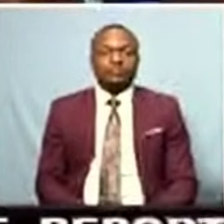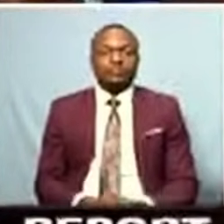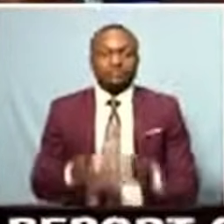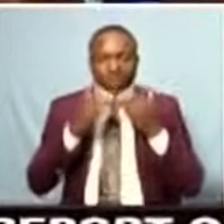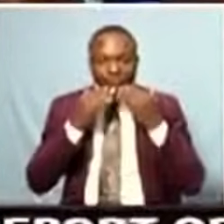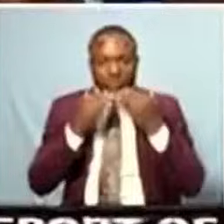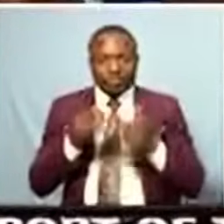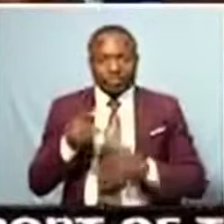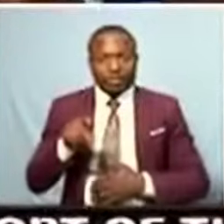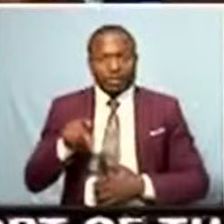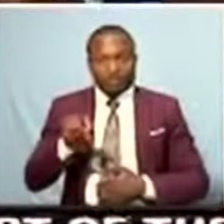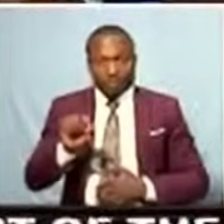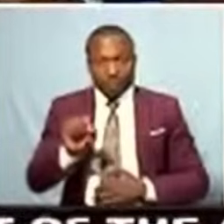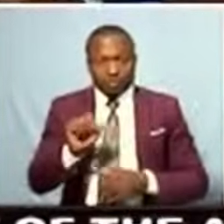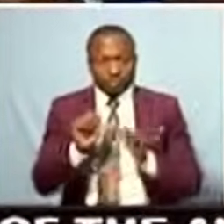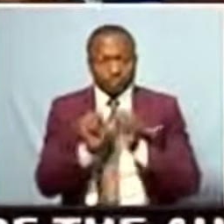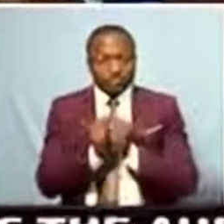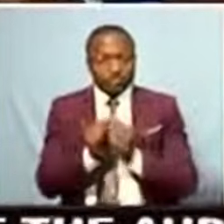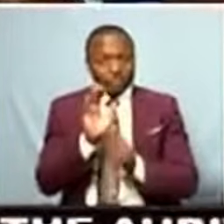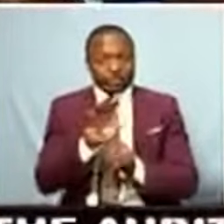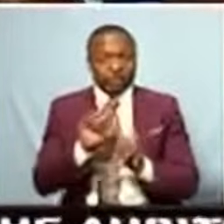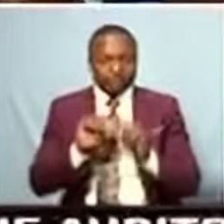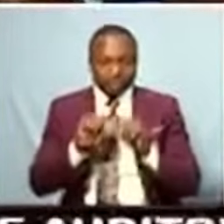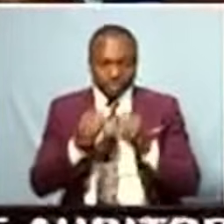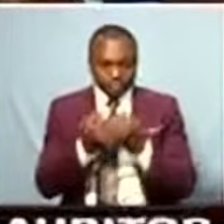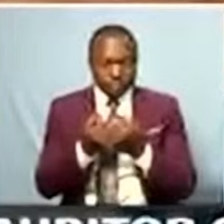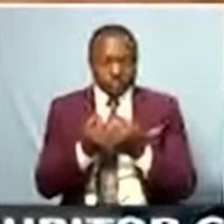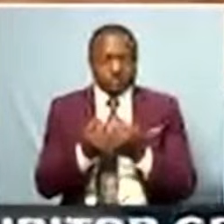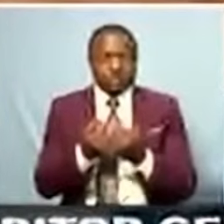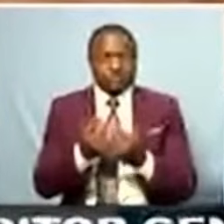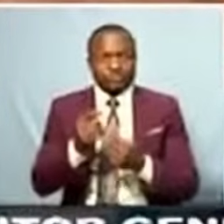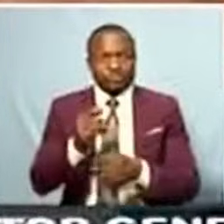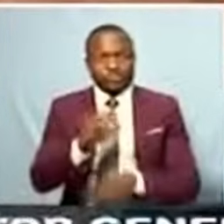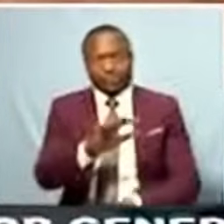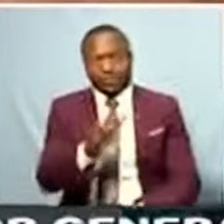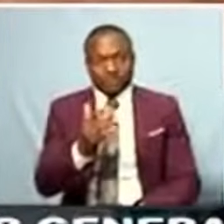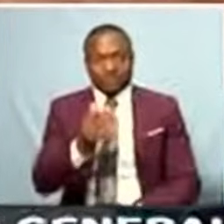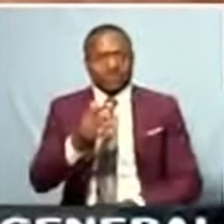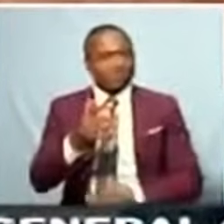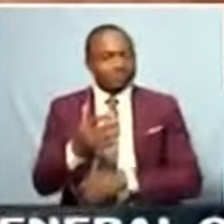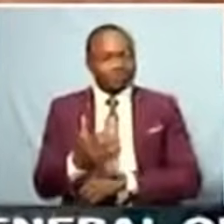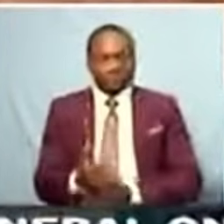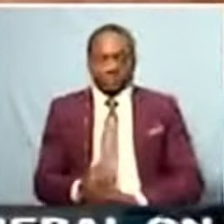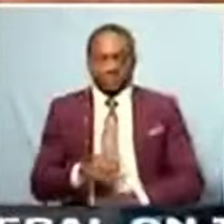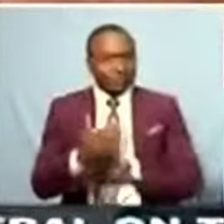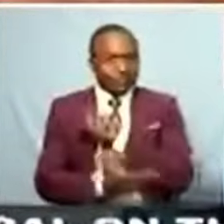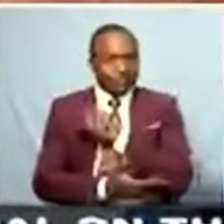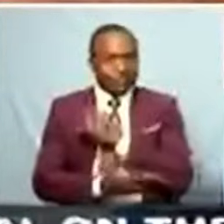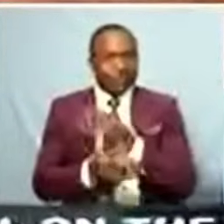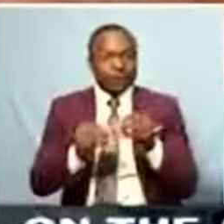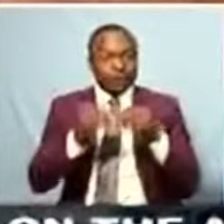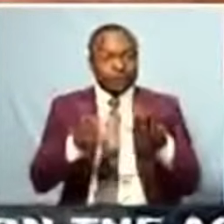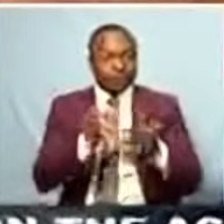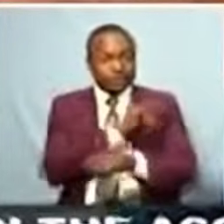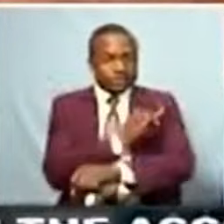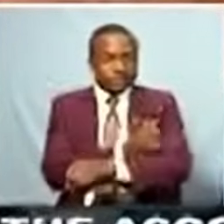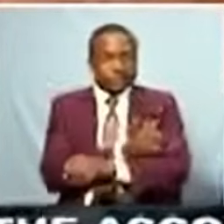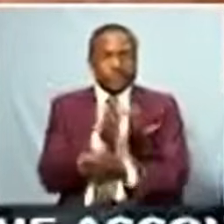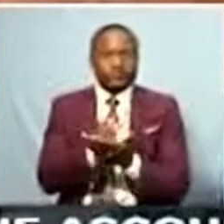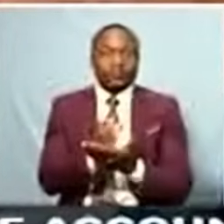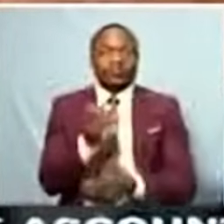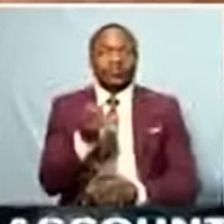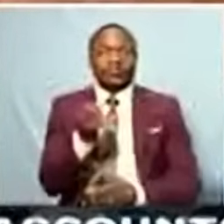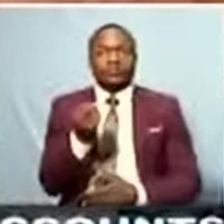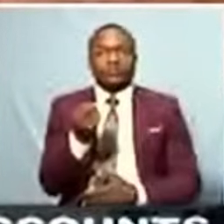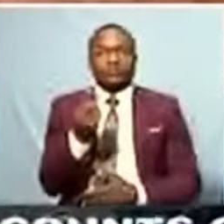Thank you, PS. With your team, Recording in progress. we'll come you back. We comply with immunity in accordance with Cap 12 of the laws of